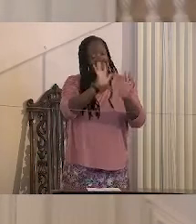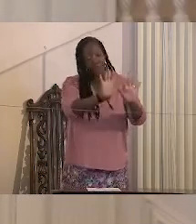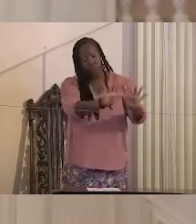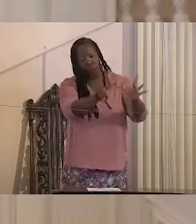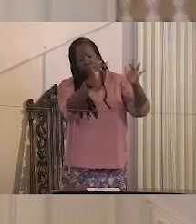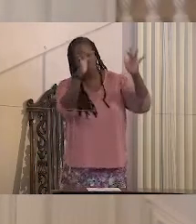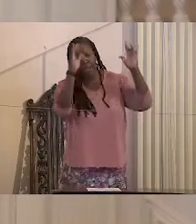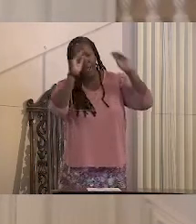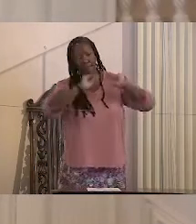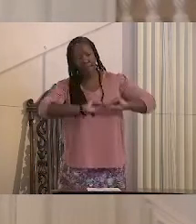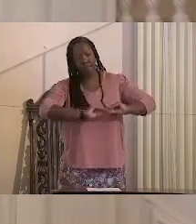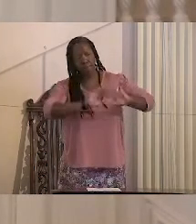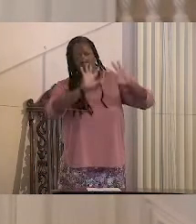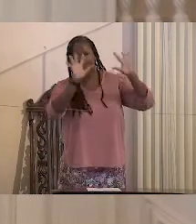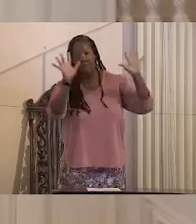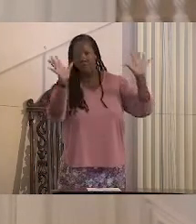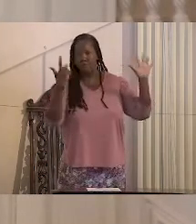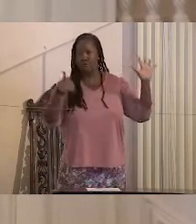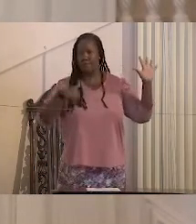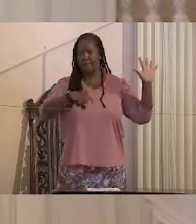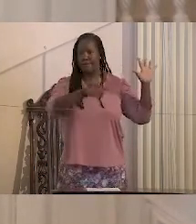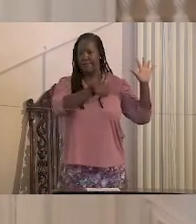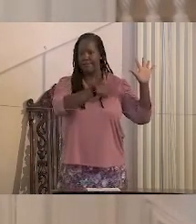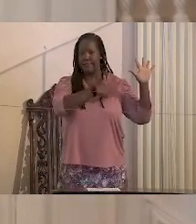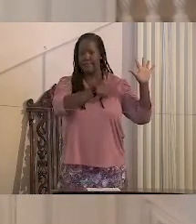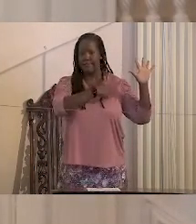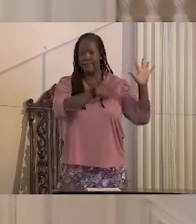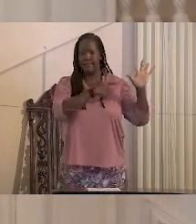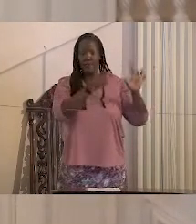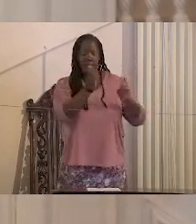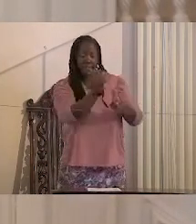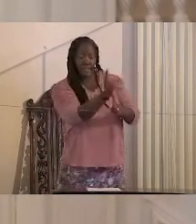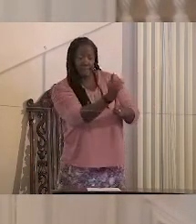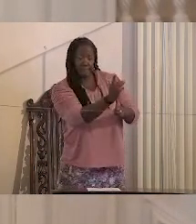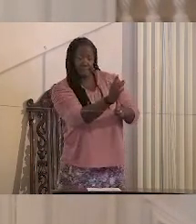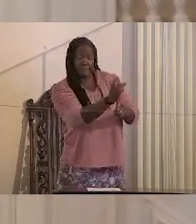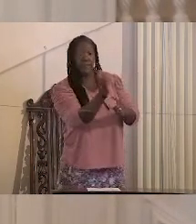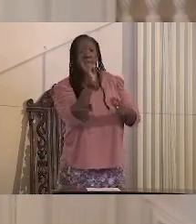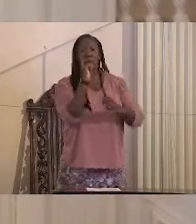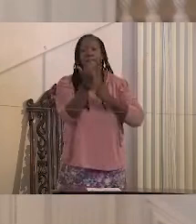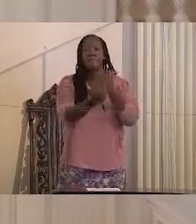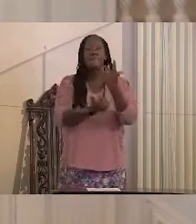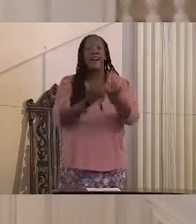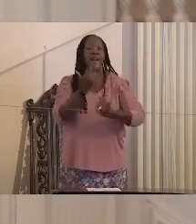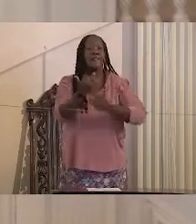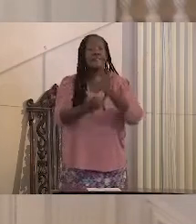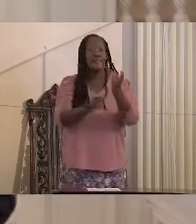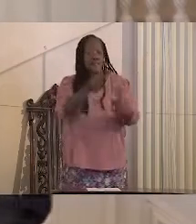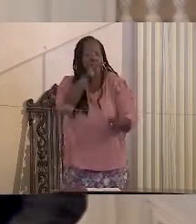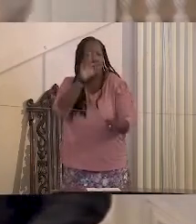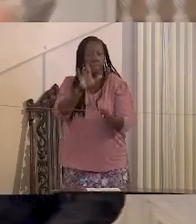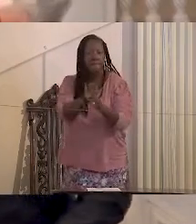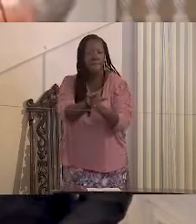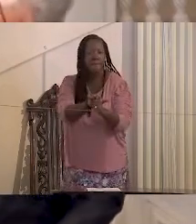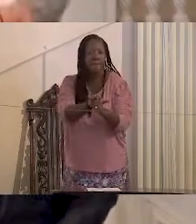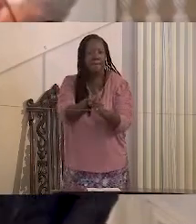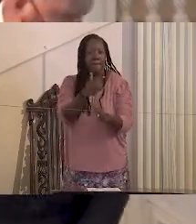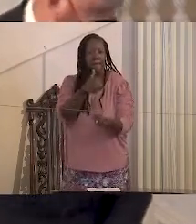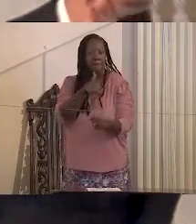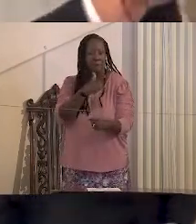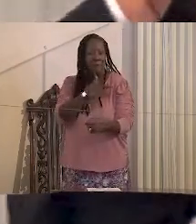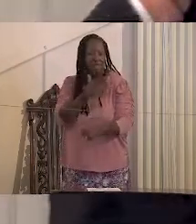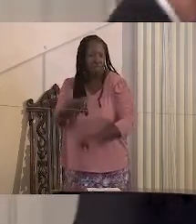us. We kindle this flame for the fire of commitment. May it embolden